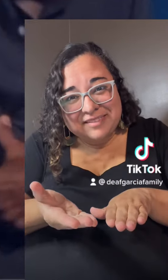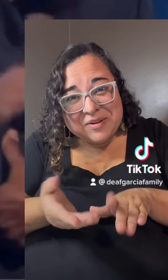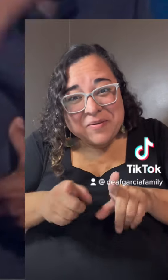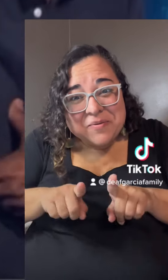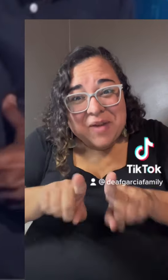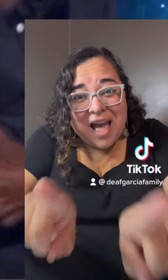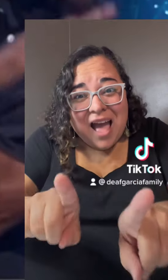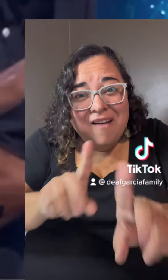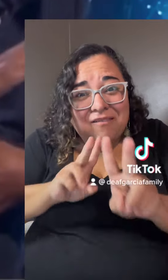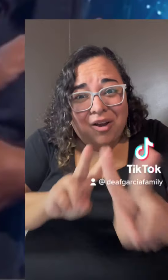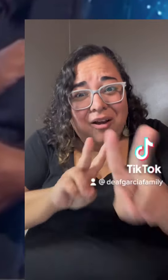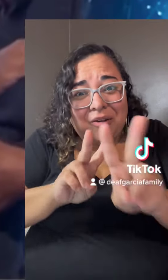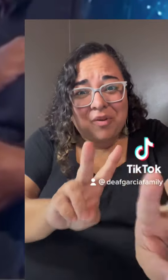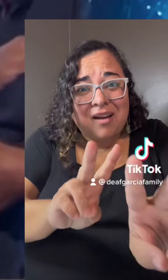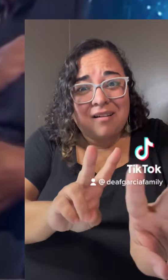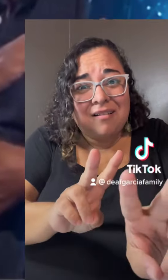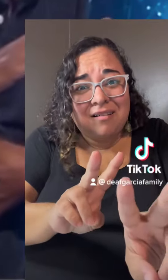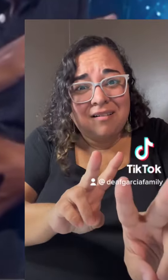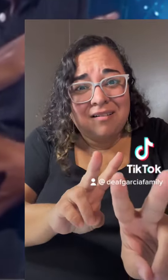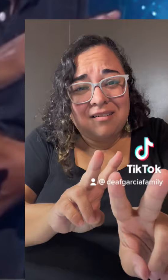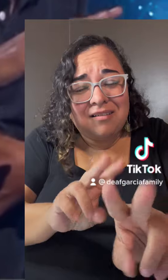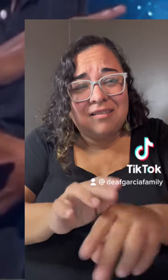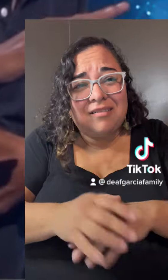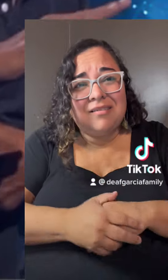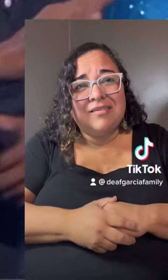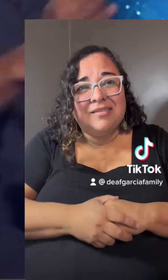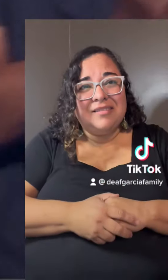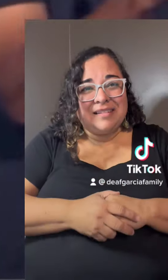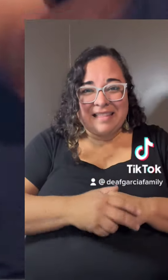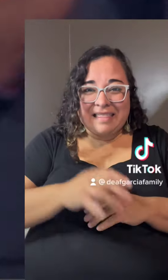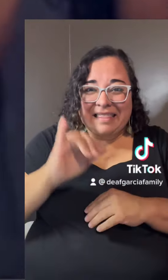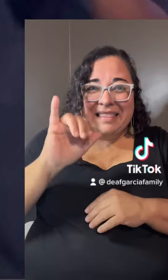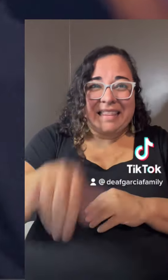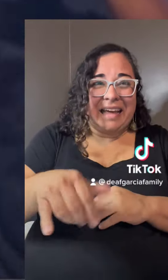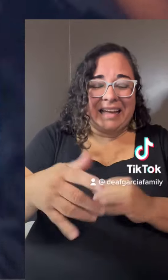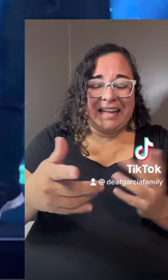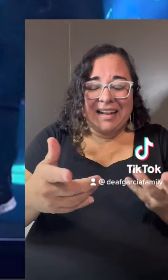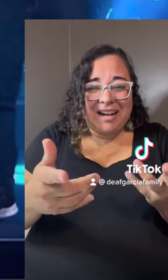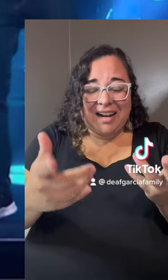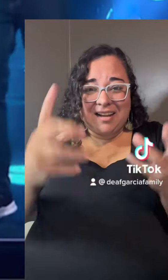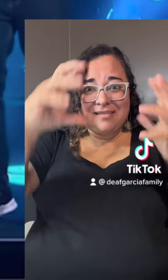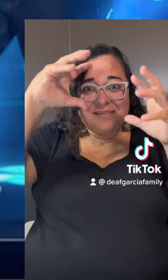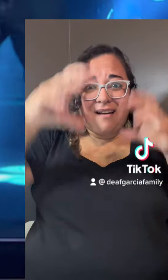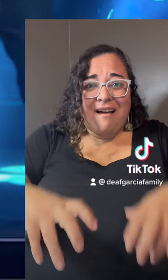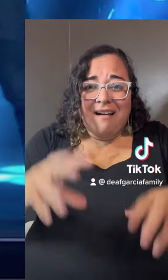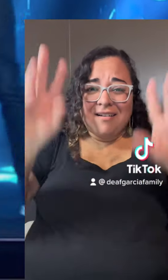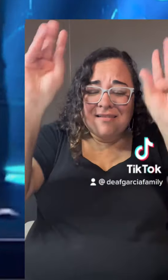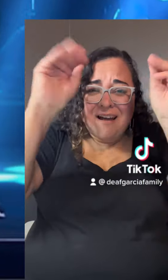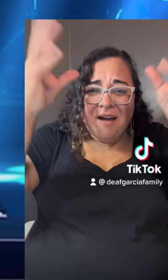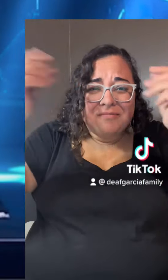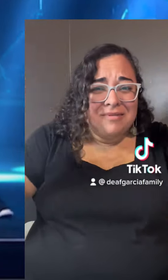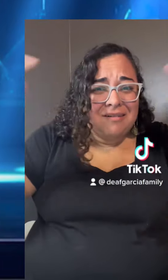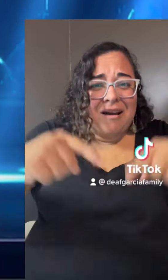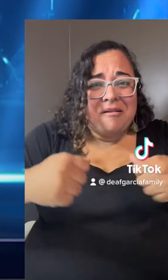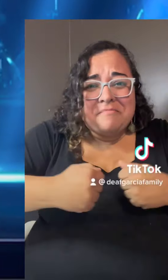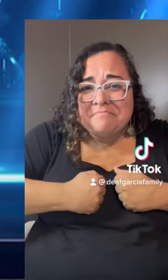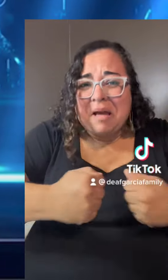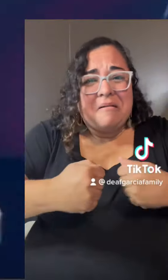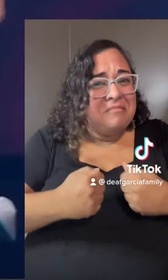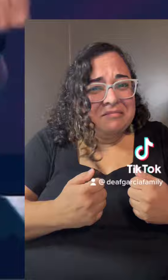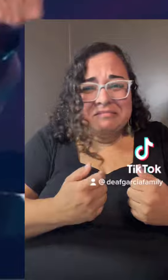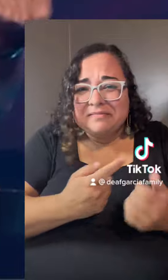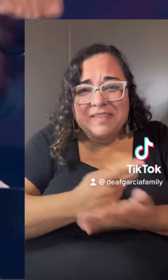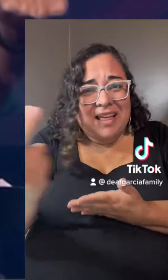the middle of a funeral. That was just, and the paramedics came, they tried to bring him back